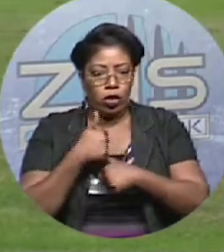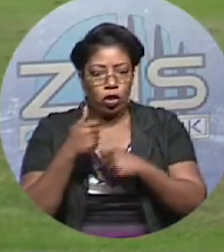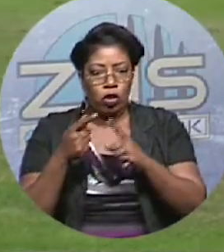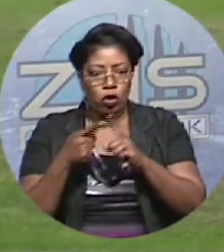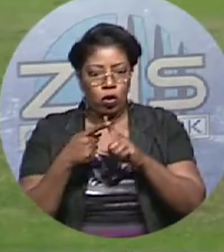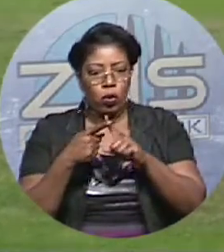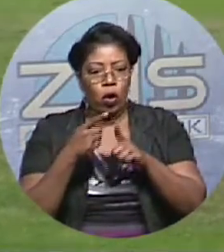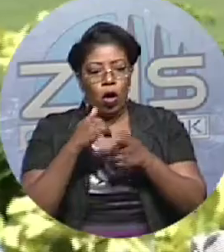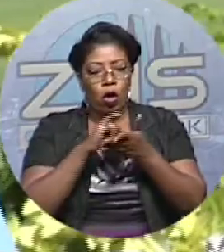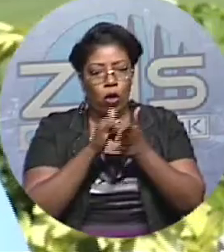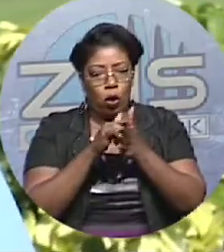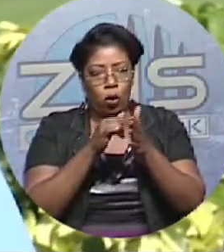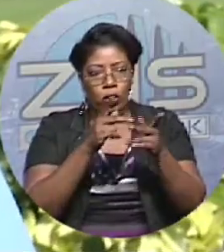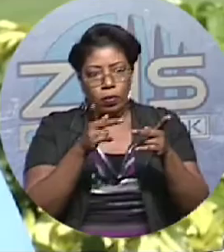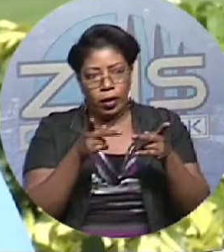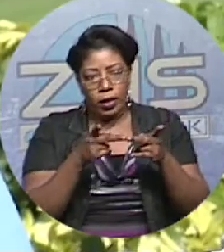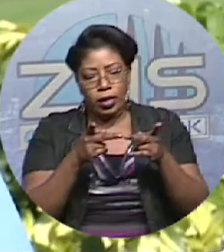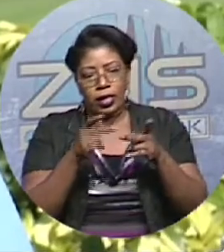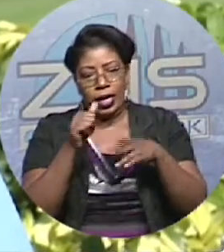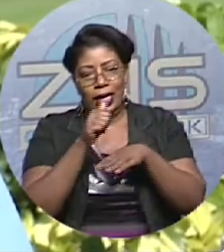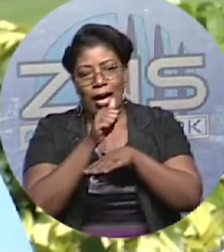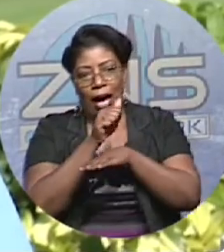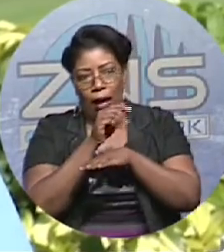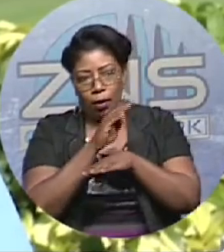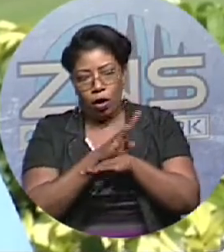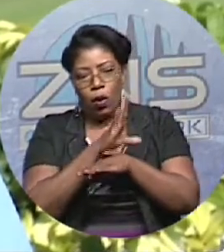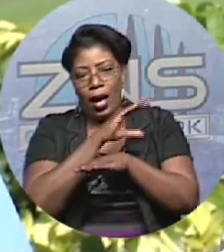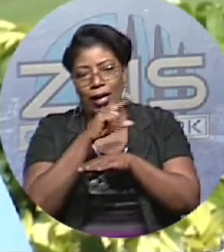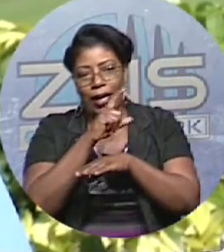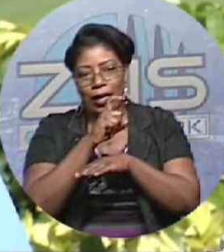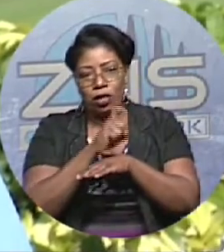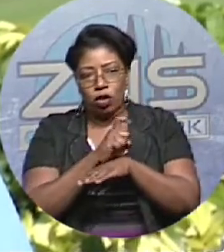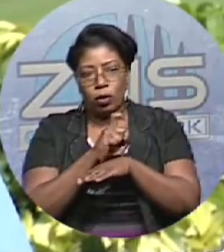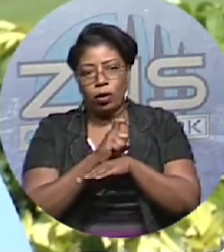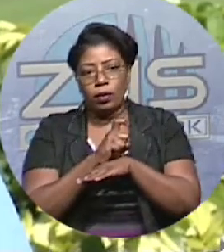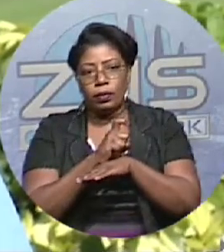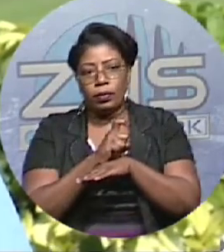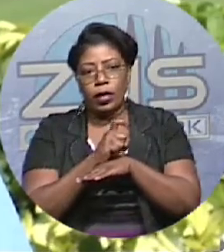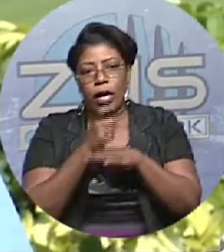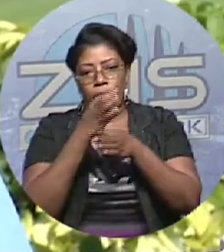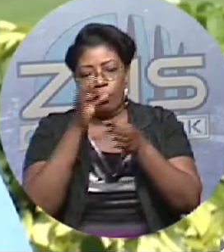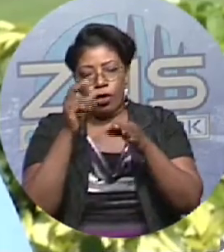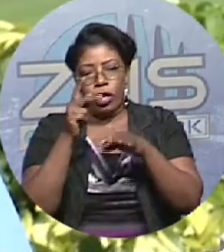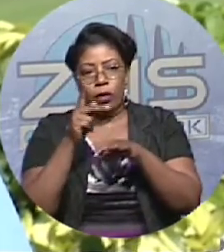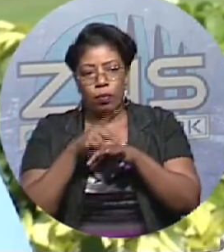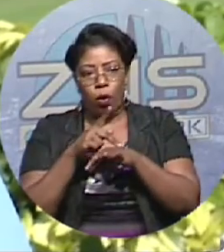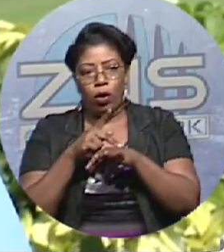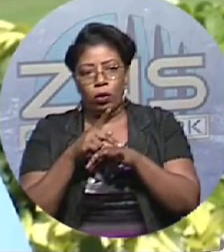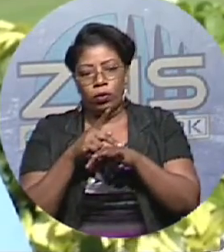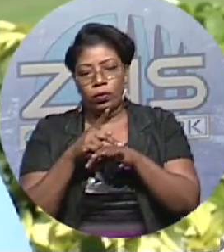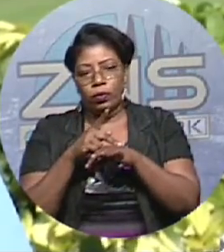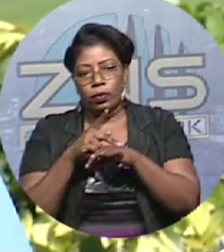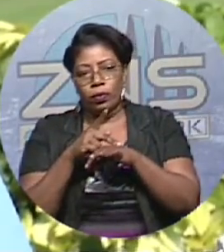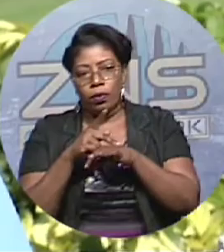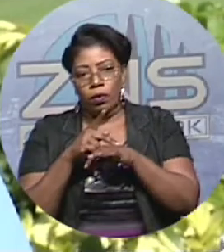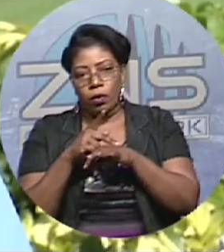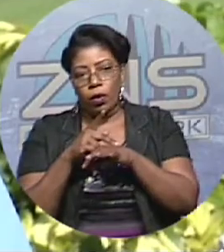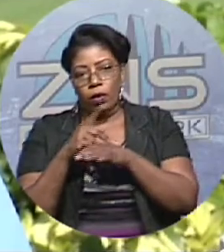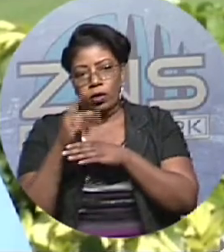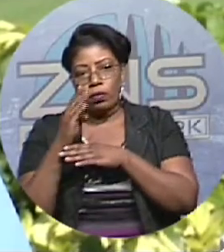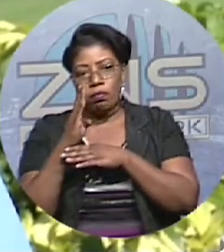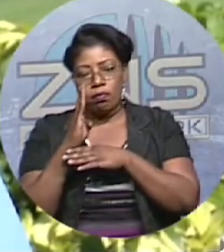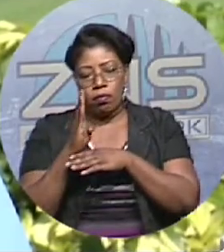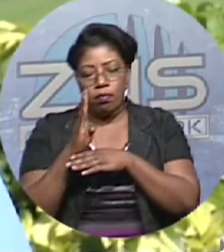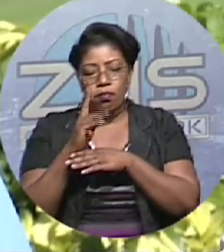venues, and Abaco and in Exuma. And Freeport has always been one that has been